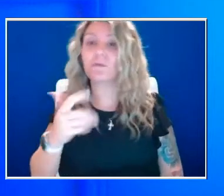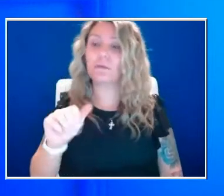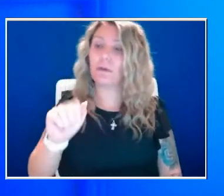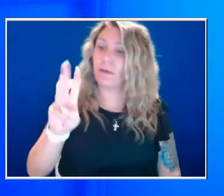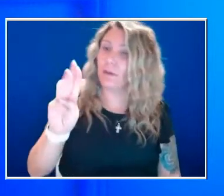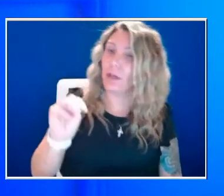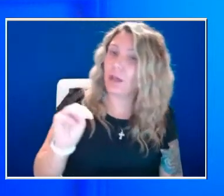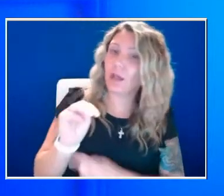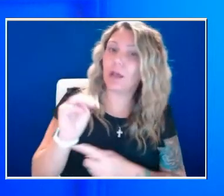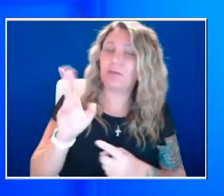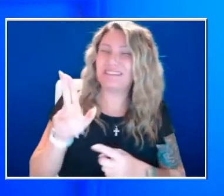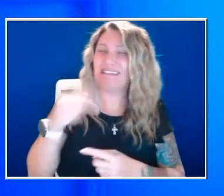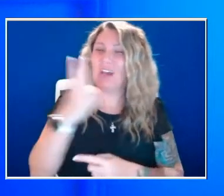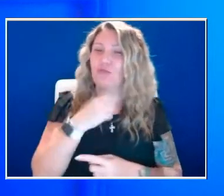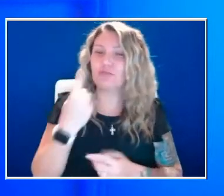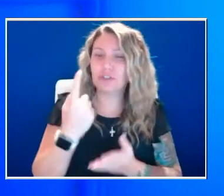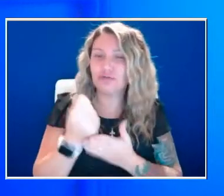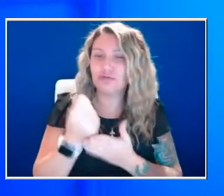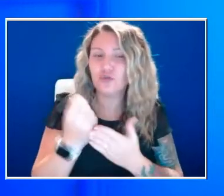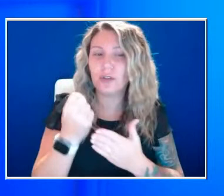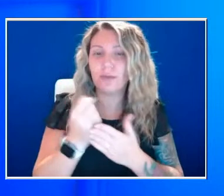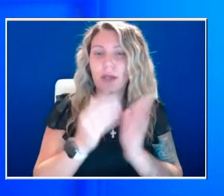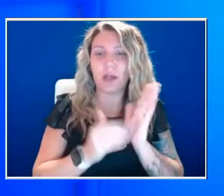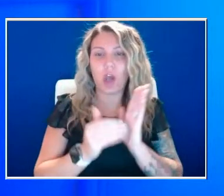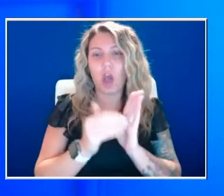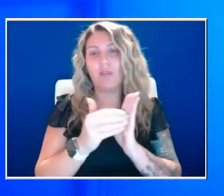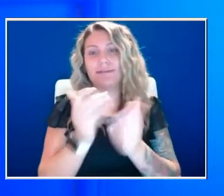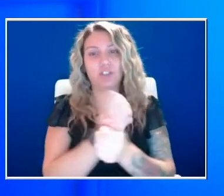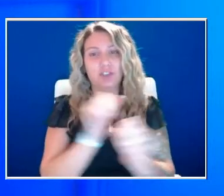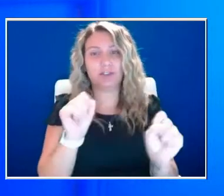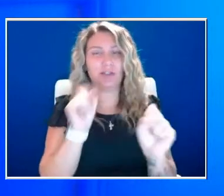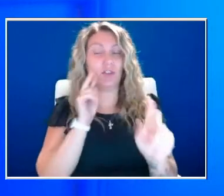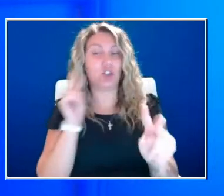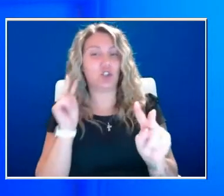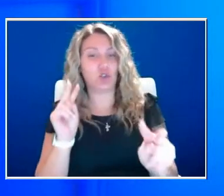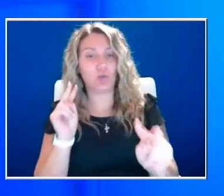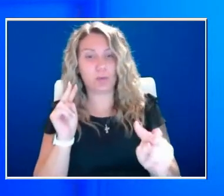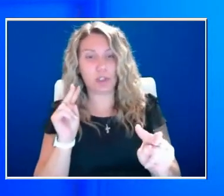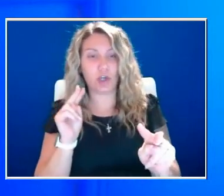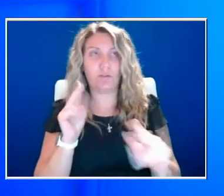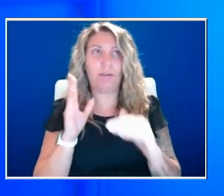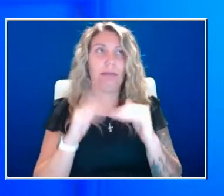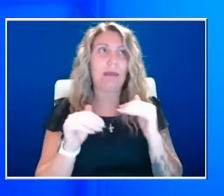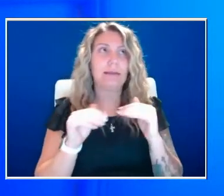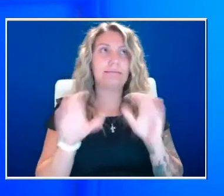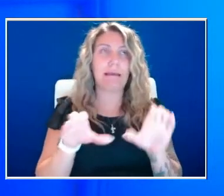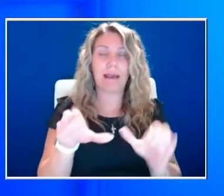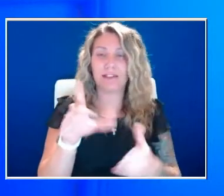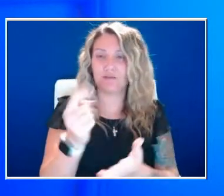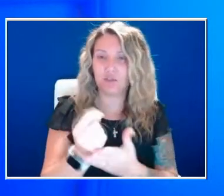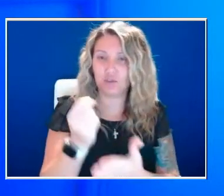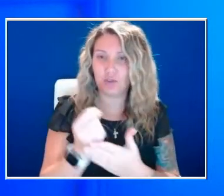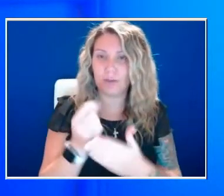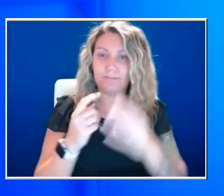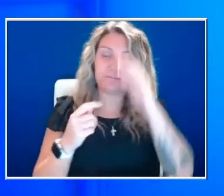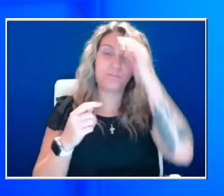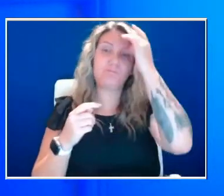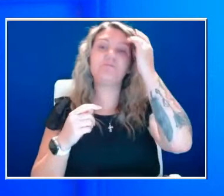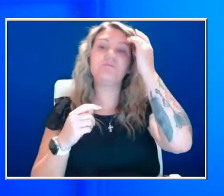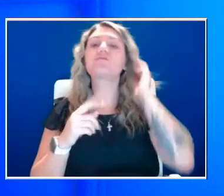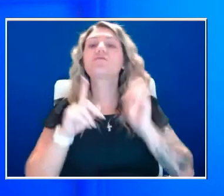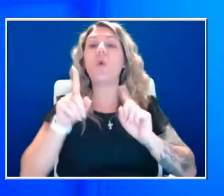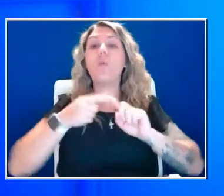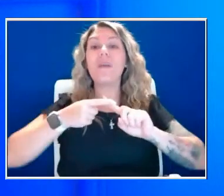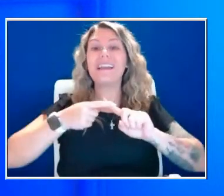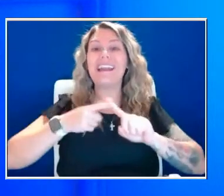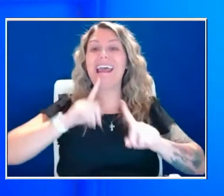risk for treatment, and it's often safer to just observe than it is to actively treat it. Once they've hemorrhaged, though, once they've had a